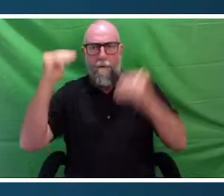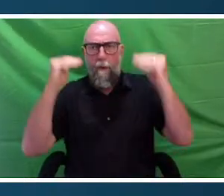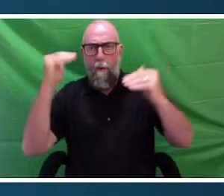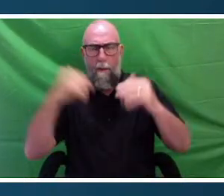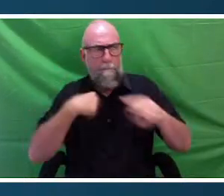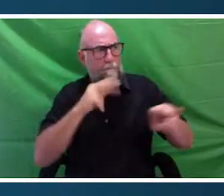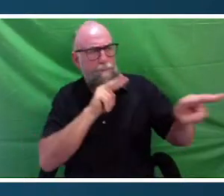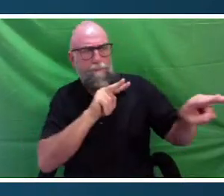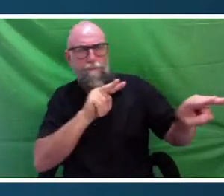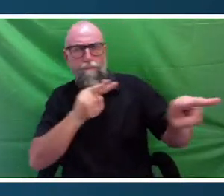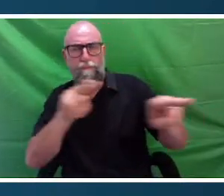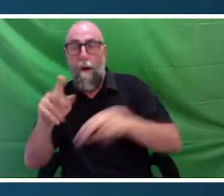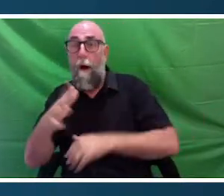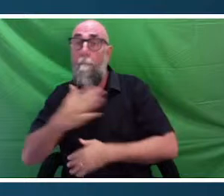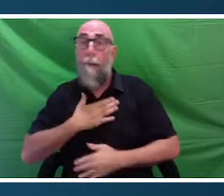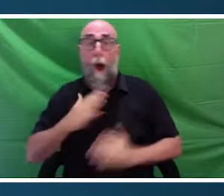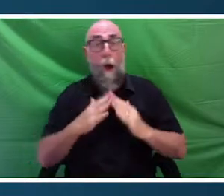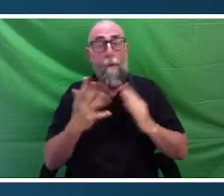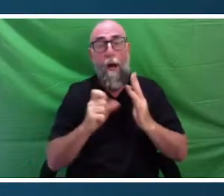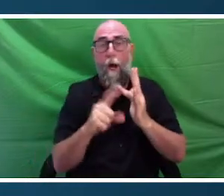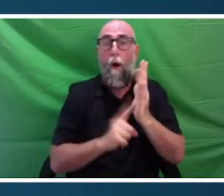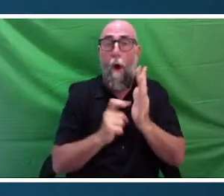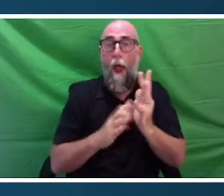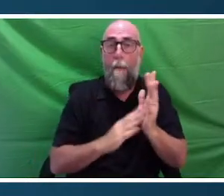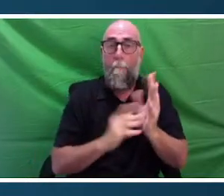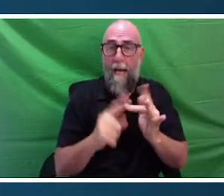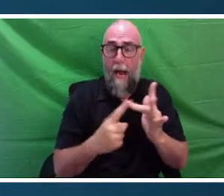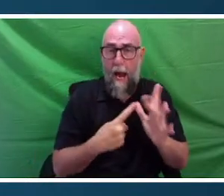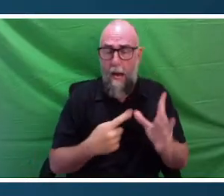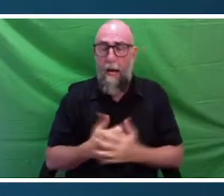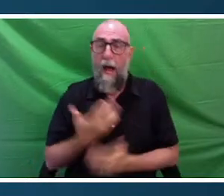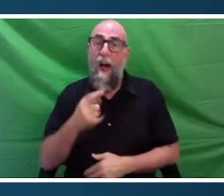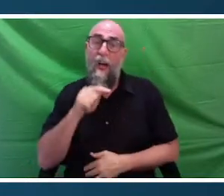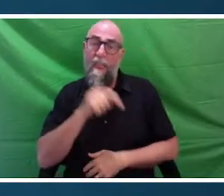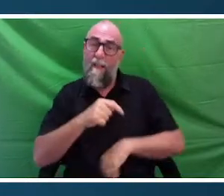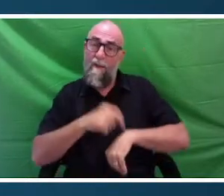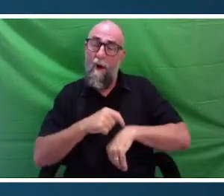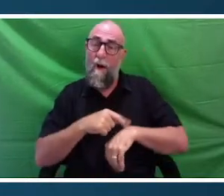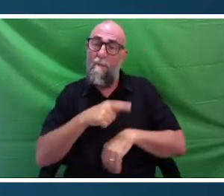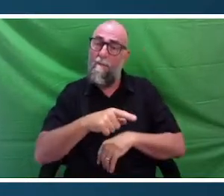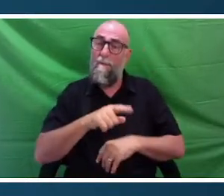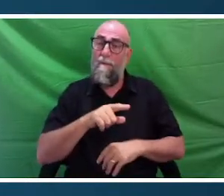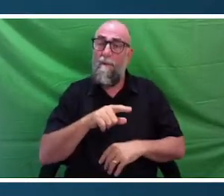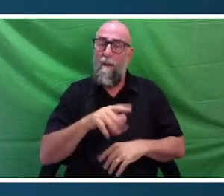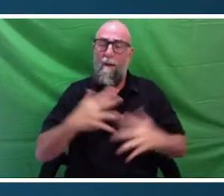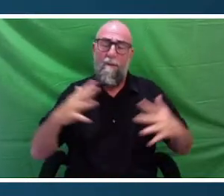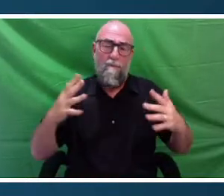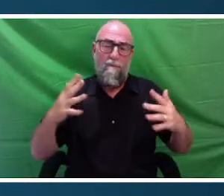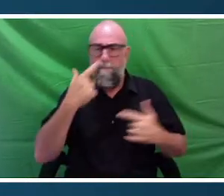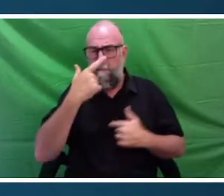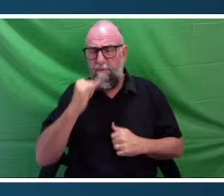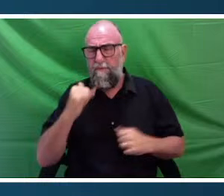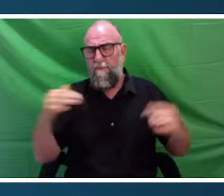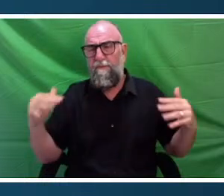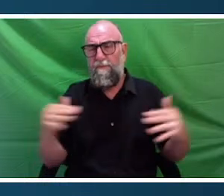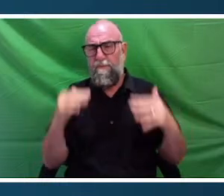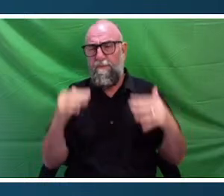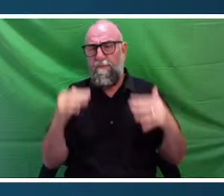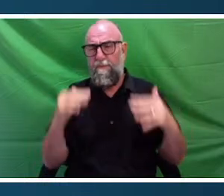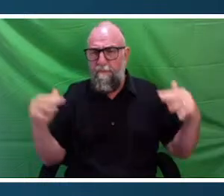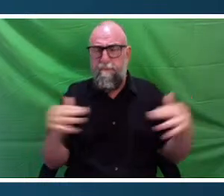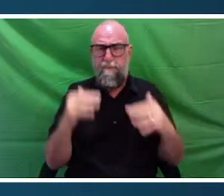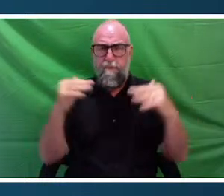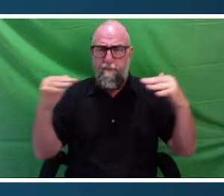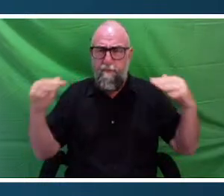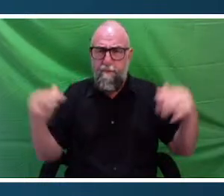in Colombia, at the time when the country was engulfed in a wide-ranging armed conflict. My